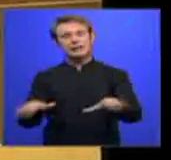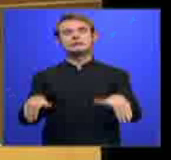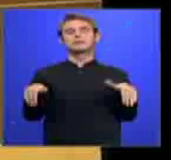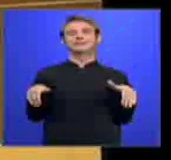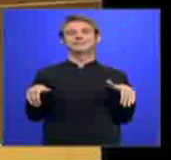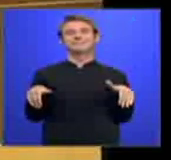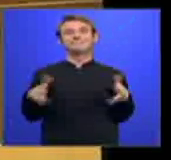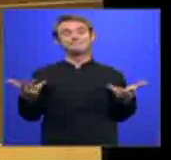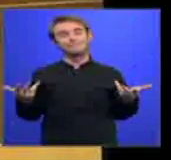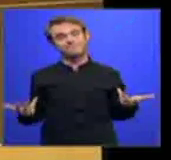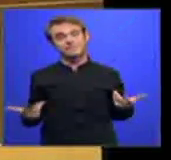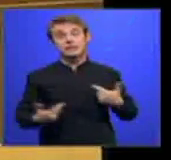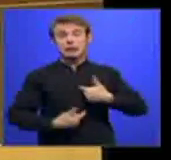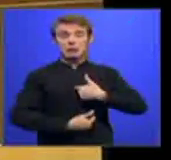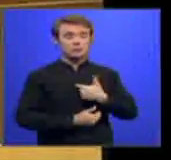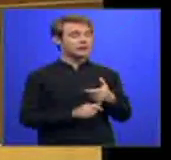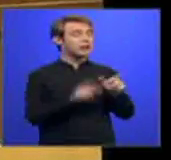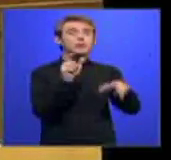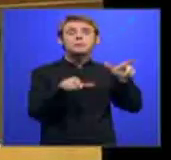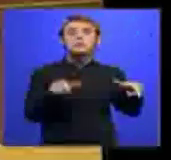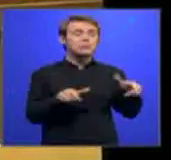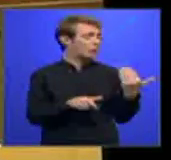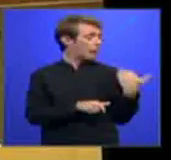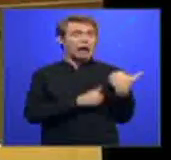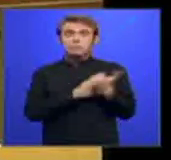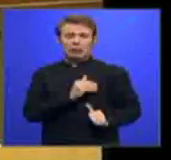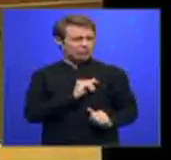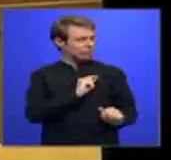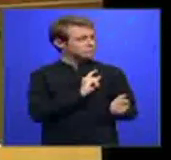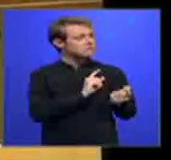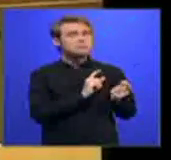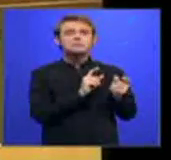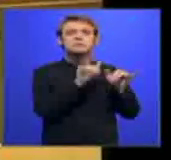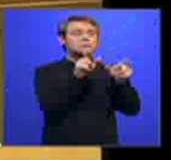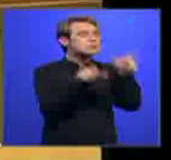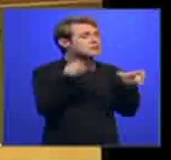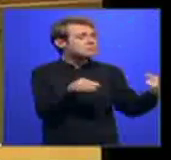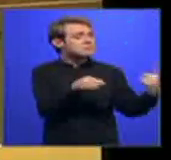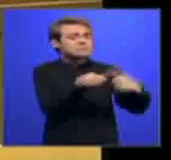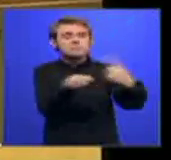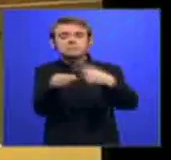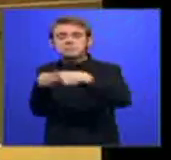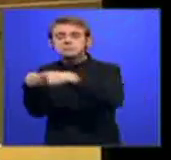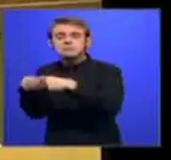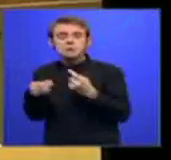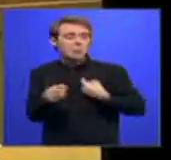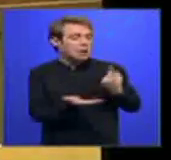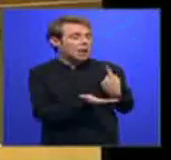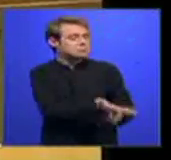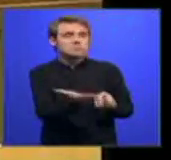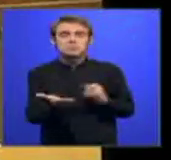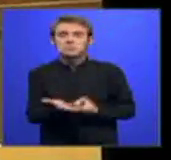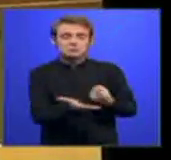constituencies at NEDLEC to discuss youth employment incentives. I'm pleased